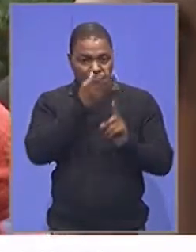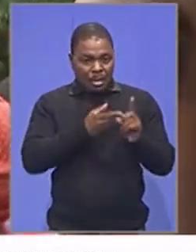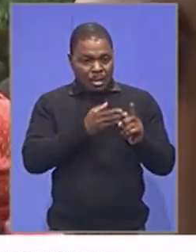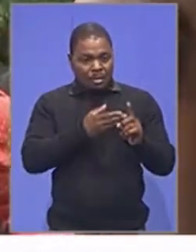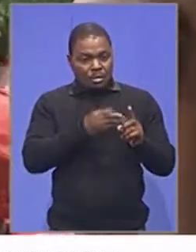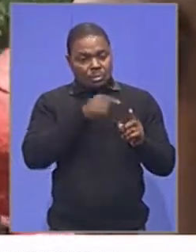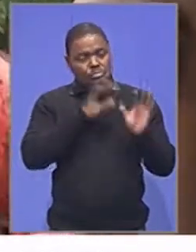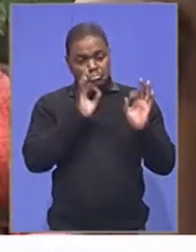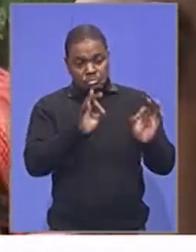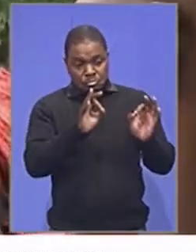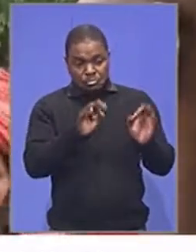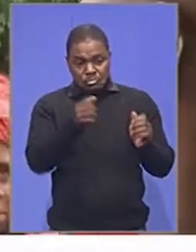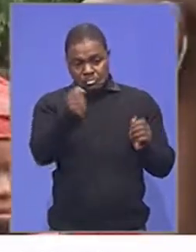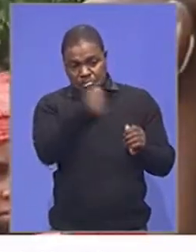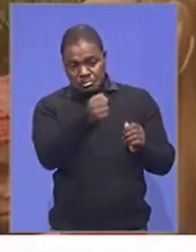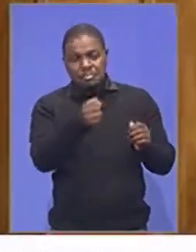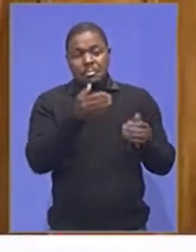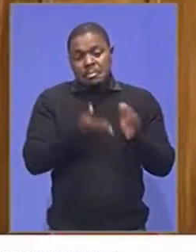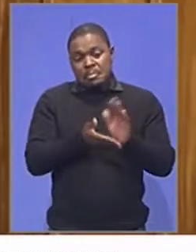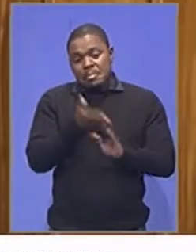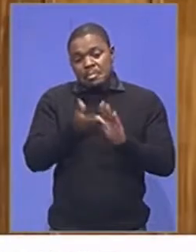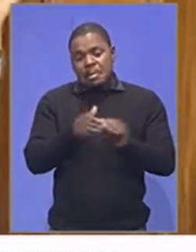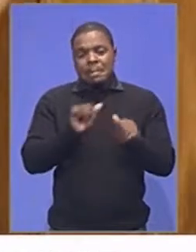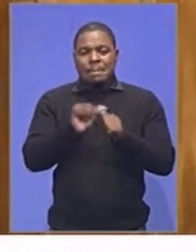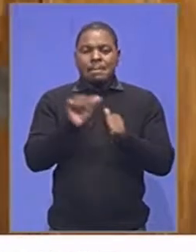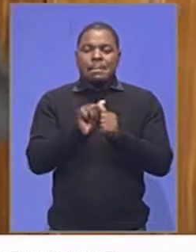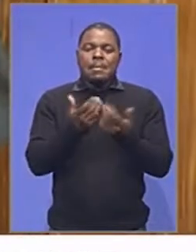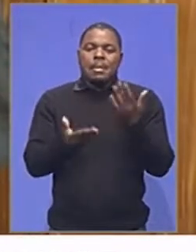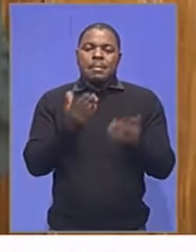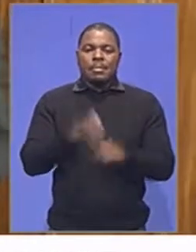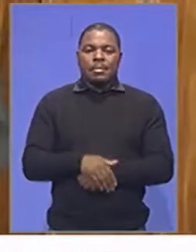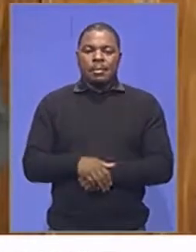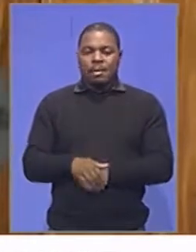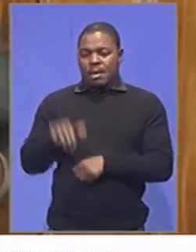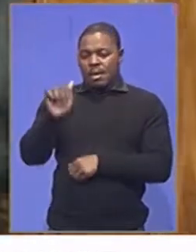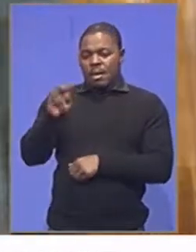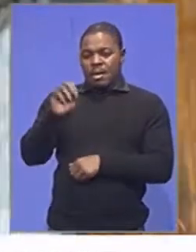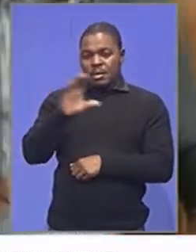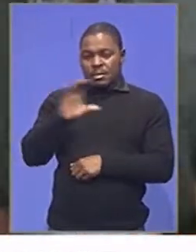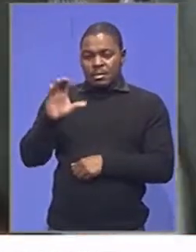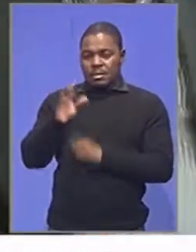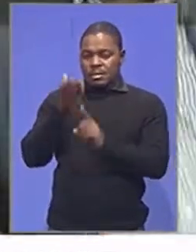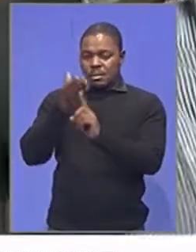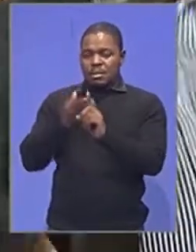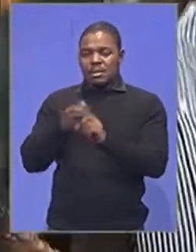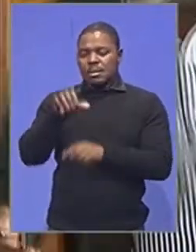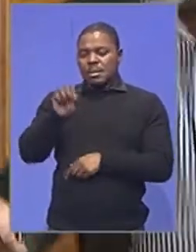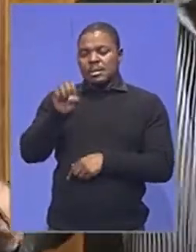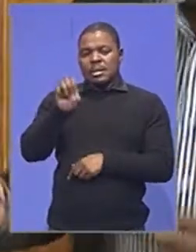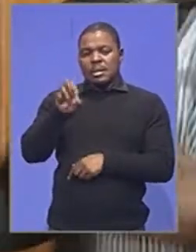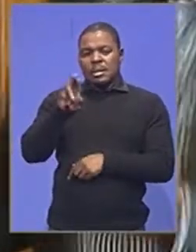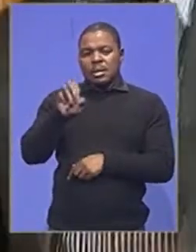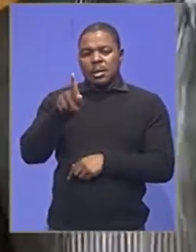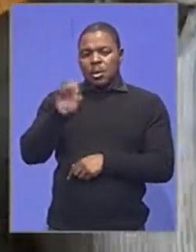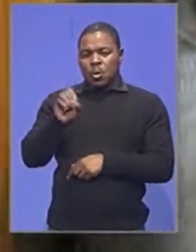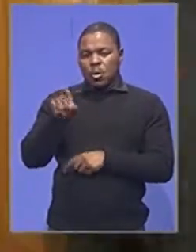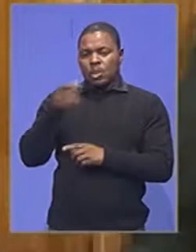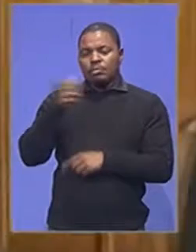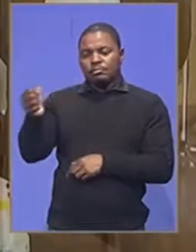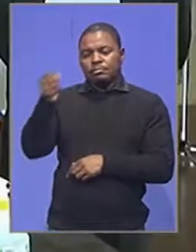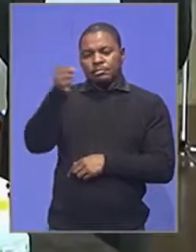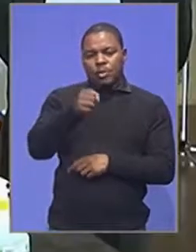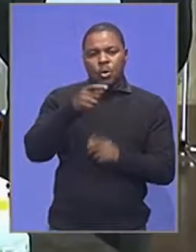yana dilo di ka change di phetogo di ka nna teng. Mo lekgotla wa ANC Kgalalelo Sereko o tlhophilwe go nna